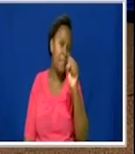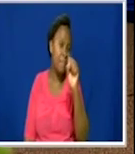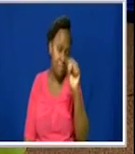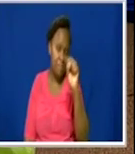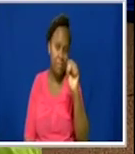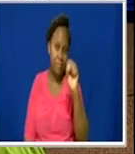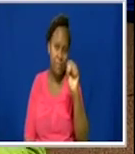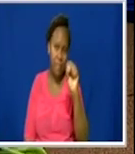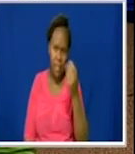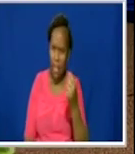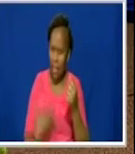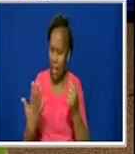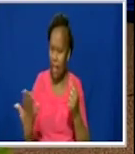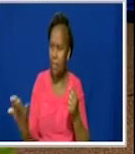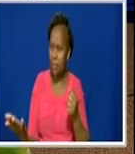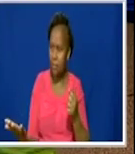1, 2, 3, 4, 5. What about this hand?